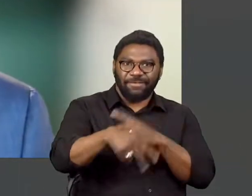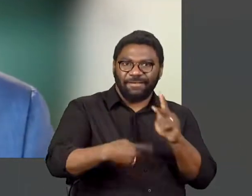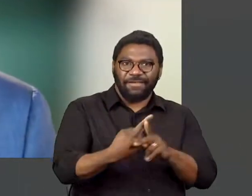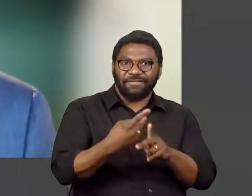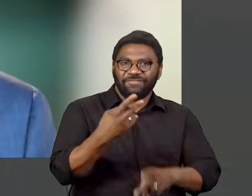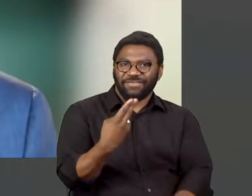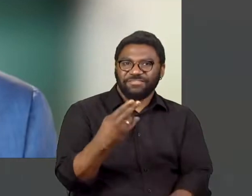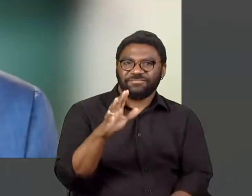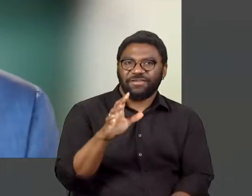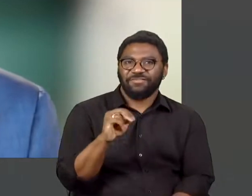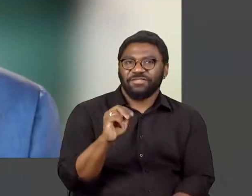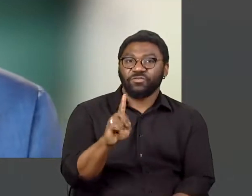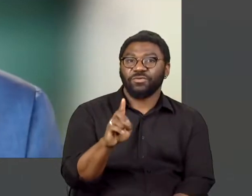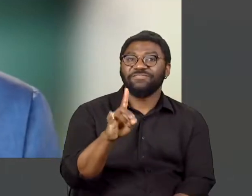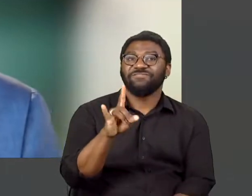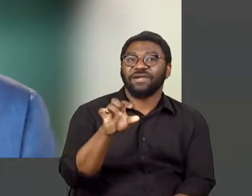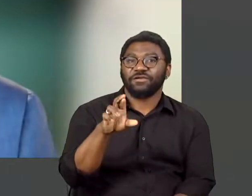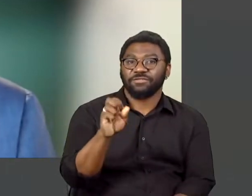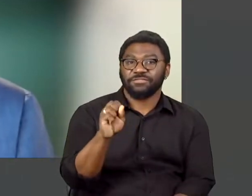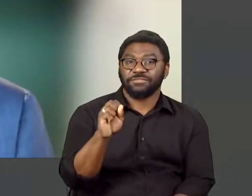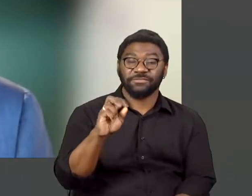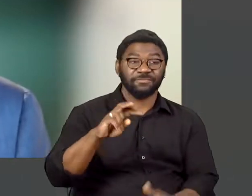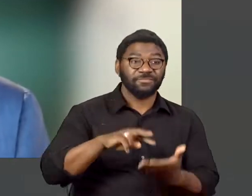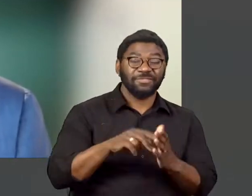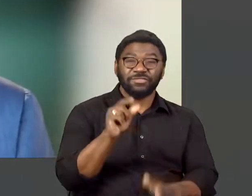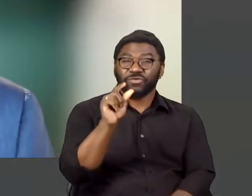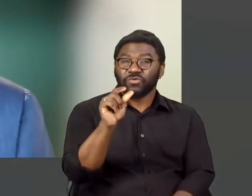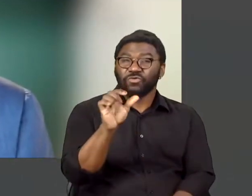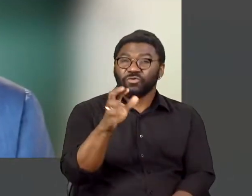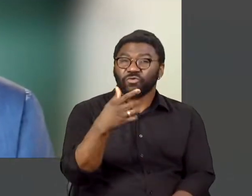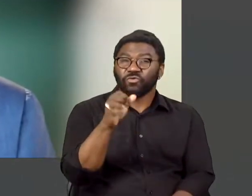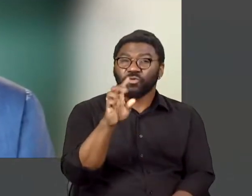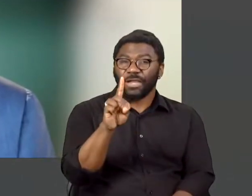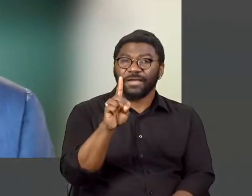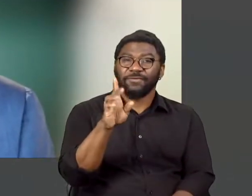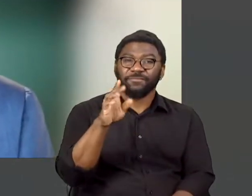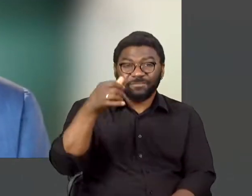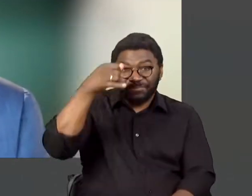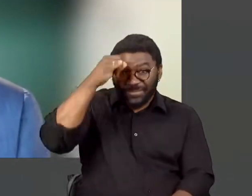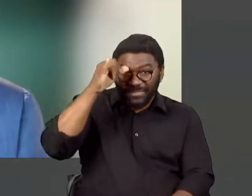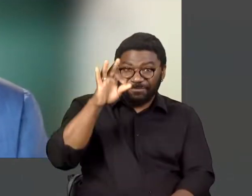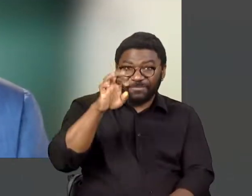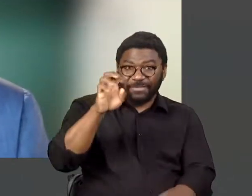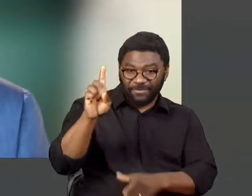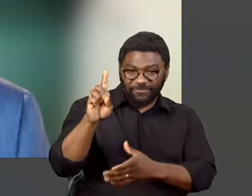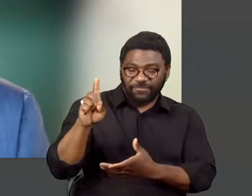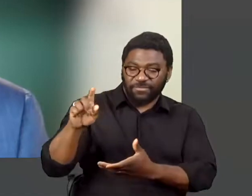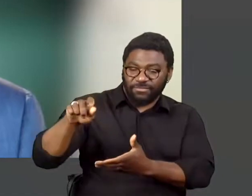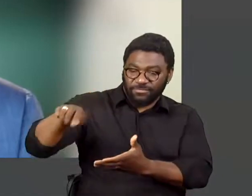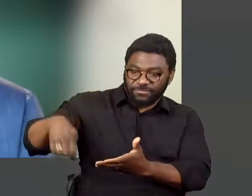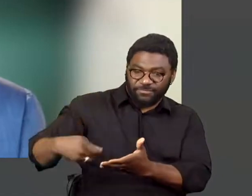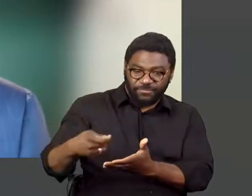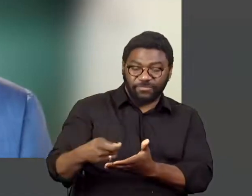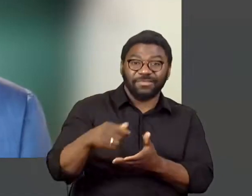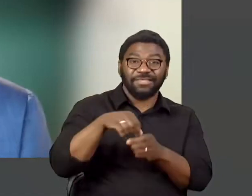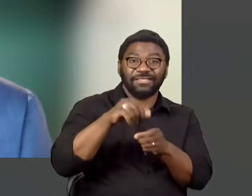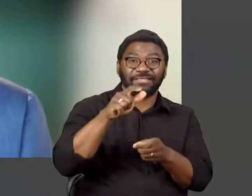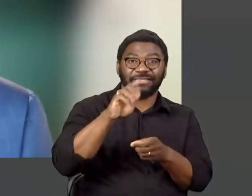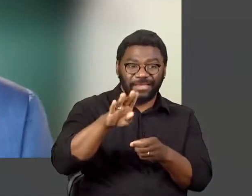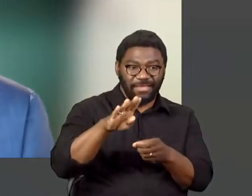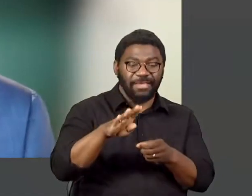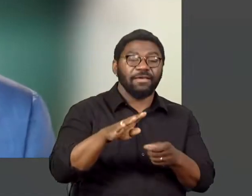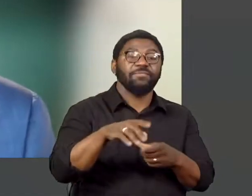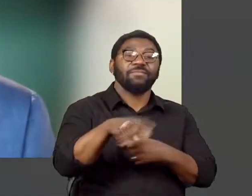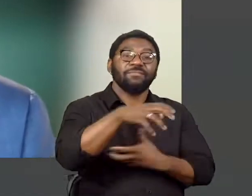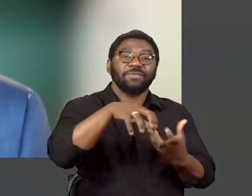As an experiment, they have taken a small amount of ground beef, which mostly comes from dairy cows, and in their laboratories have mixed that meat with virus